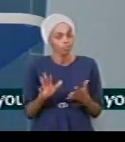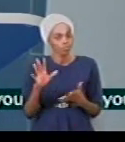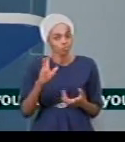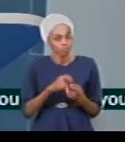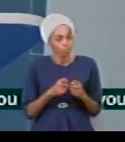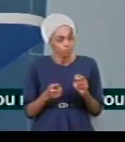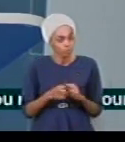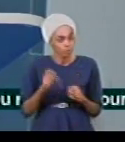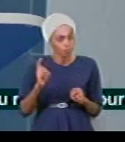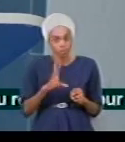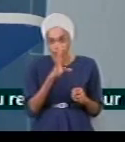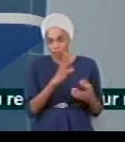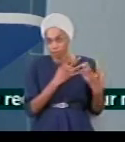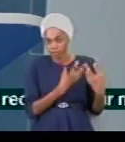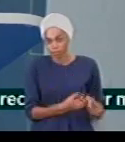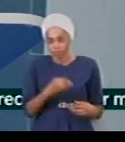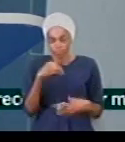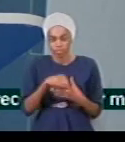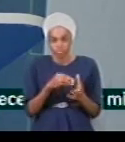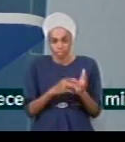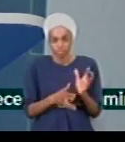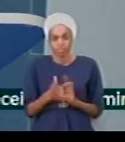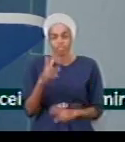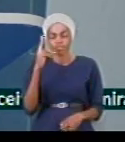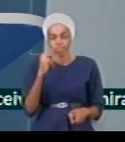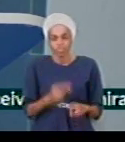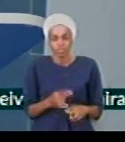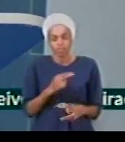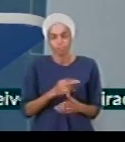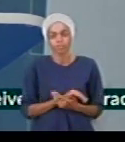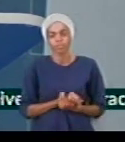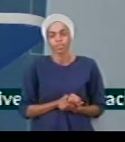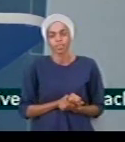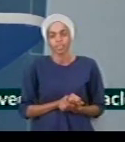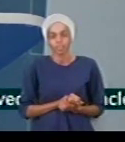Where are you? We're waiting for your testimony.